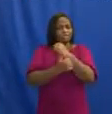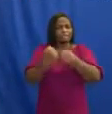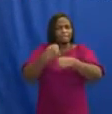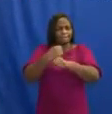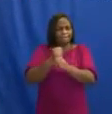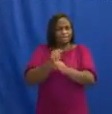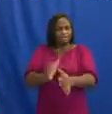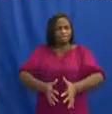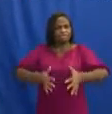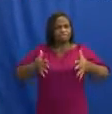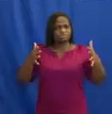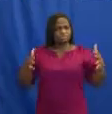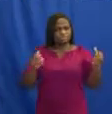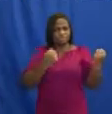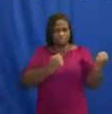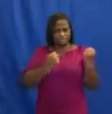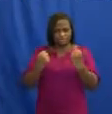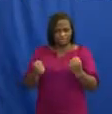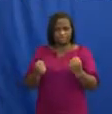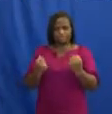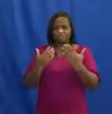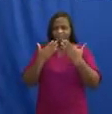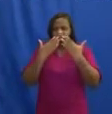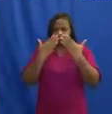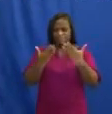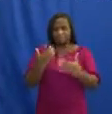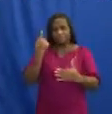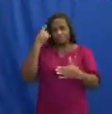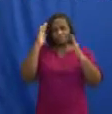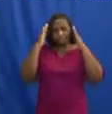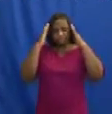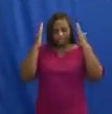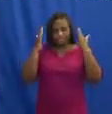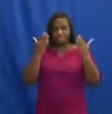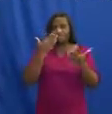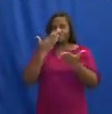great and strong. Thank you for your attention and have a good night.